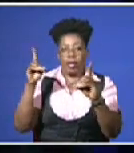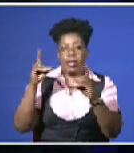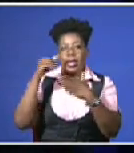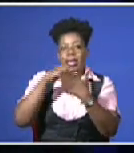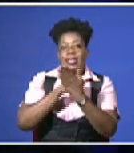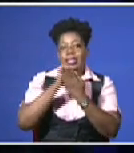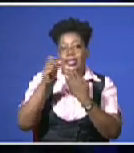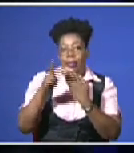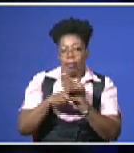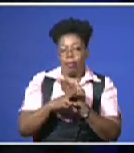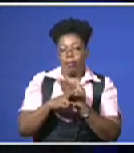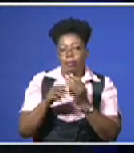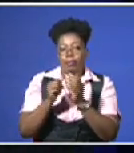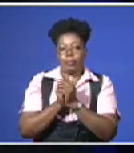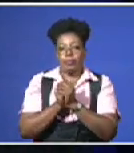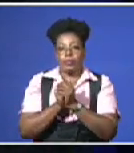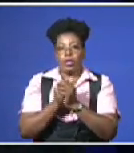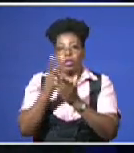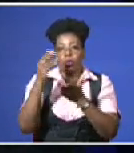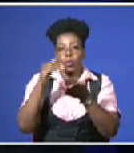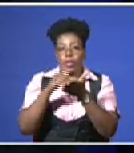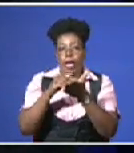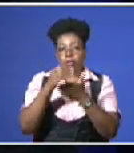September. In